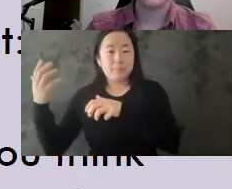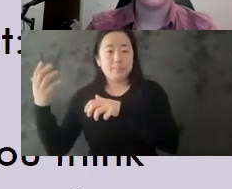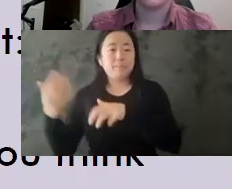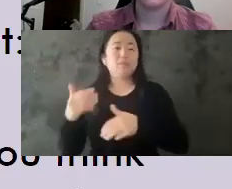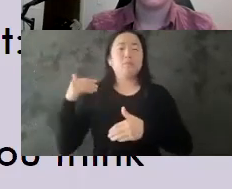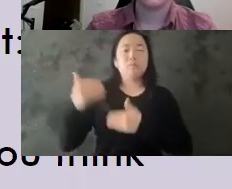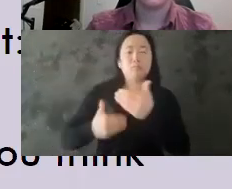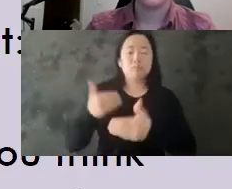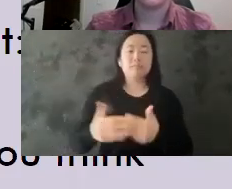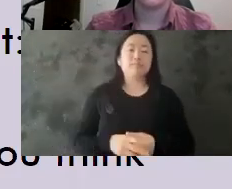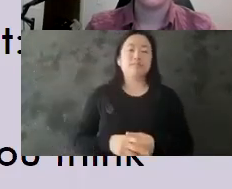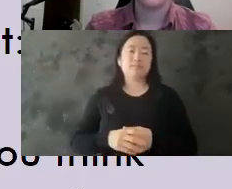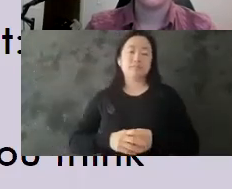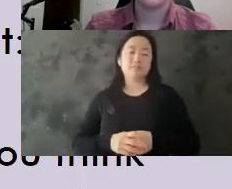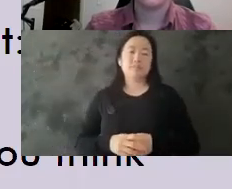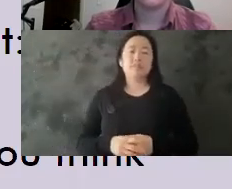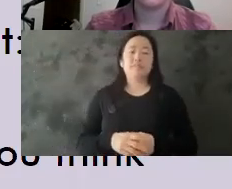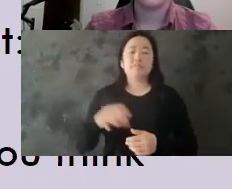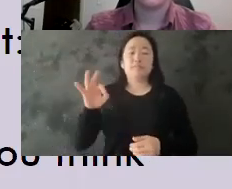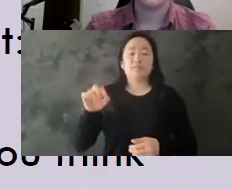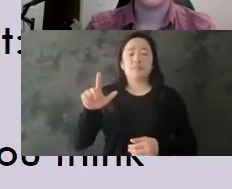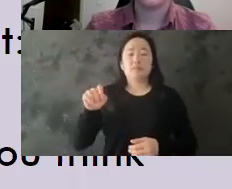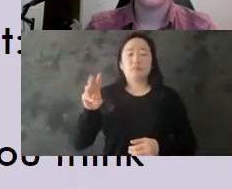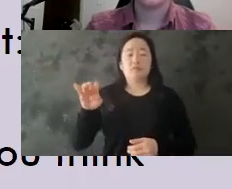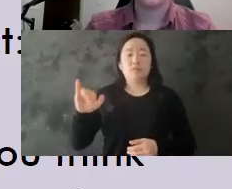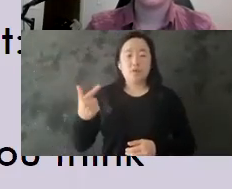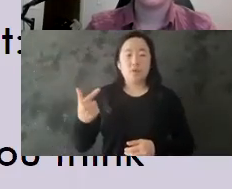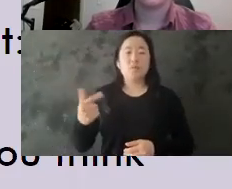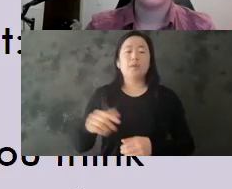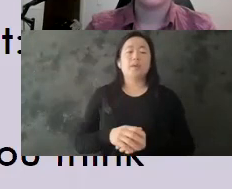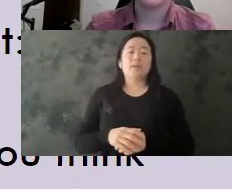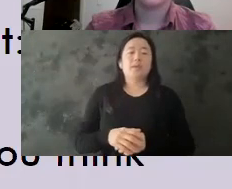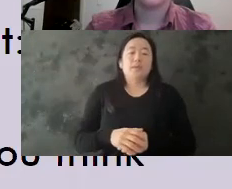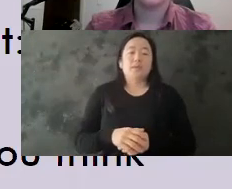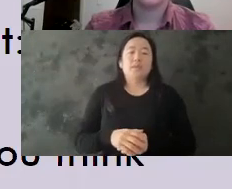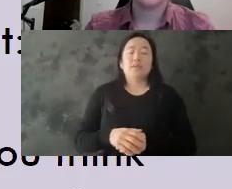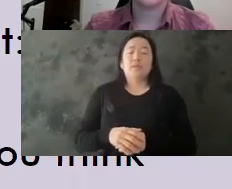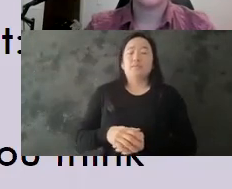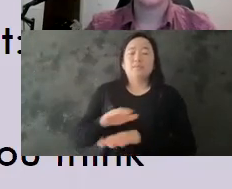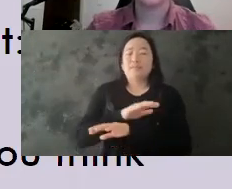Absolutely. Kind of flowing and feeling a sense of not using substances to numb.